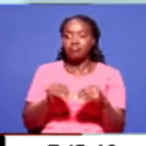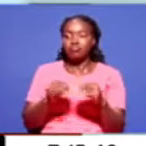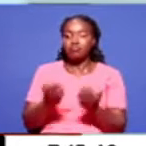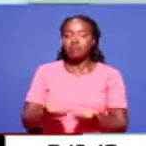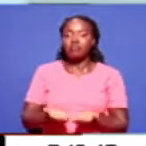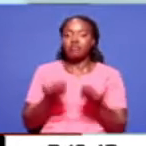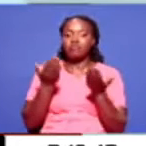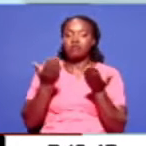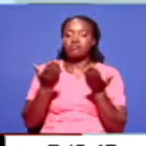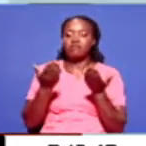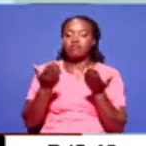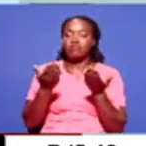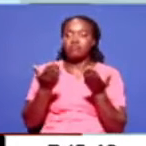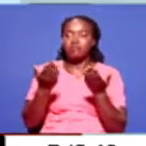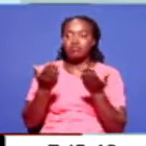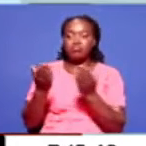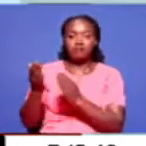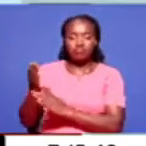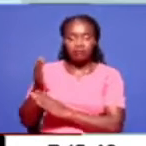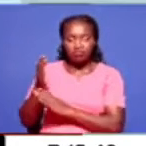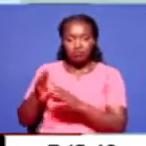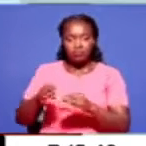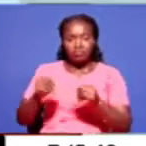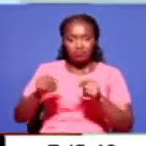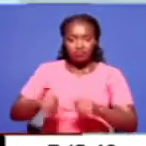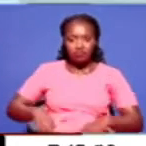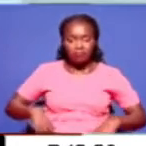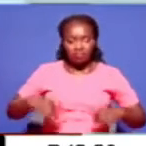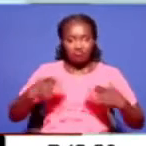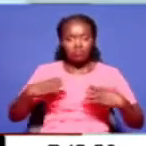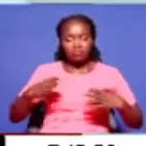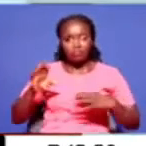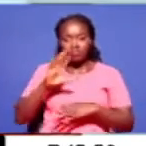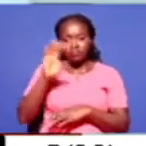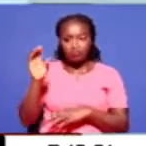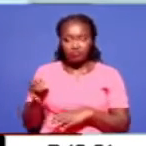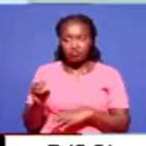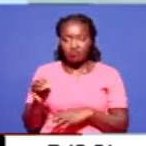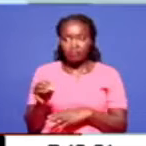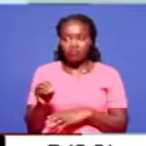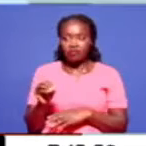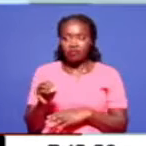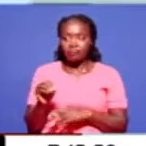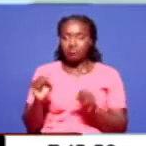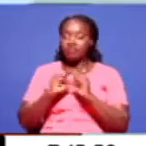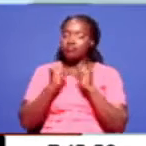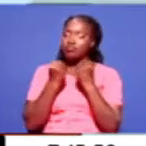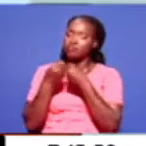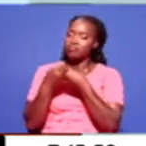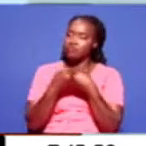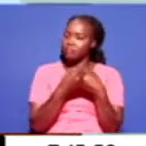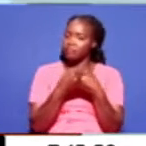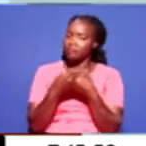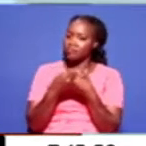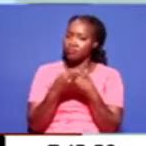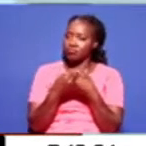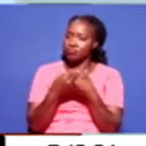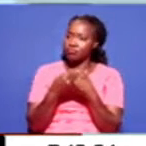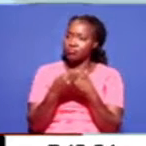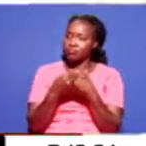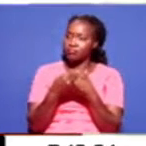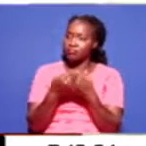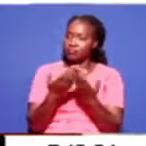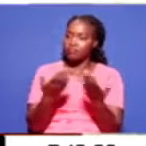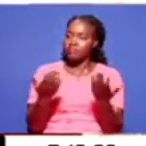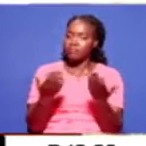the quality of life of people in Africa, addressing social challenges and accelerating the growth of